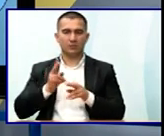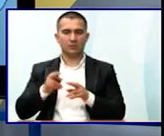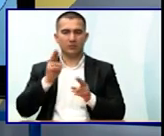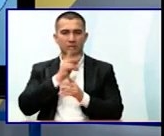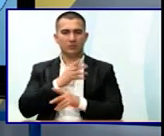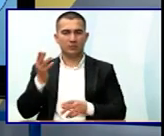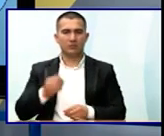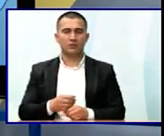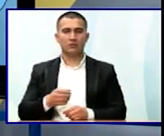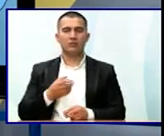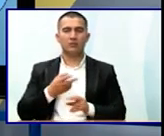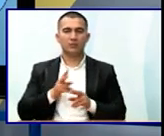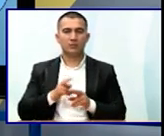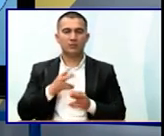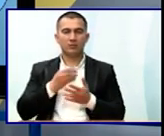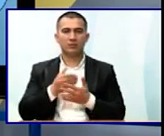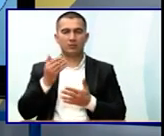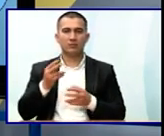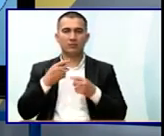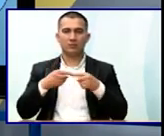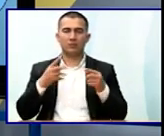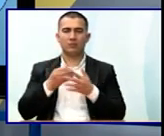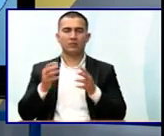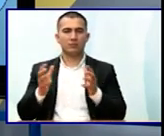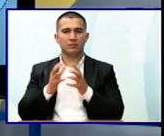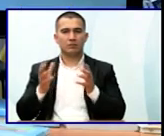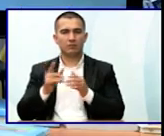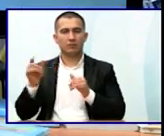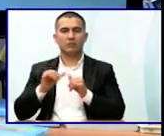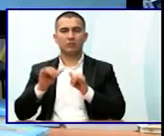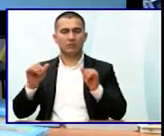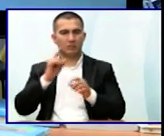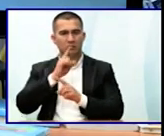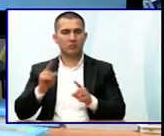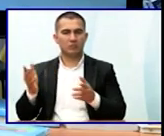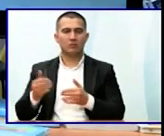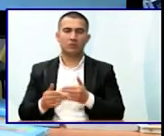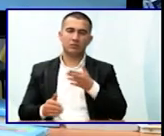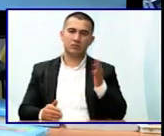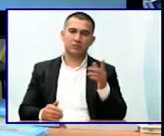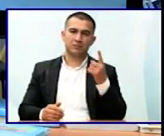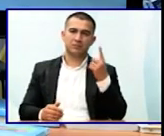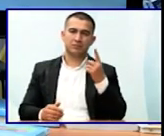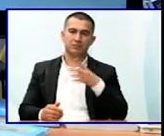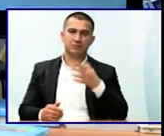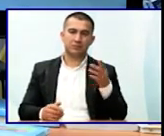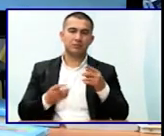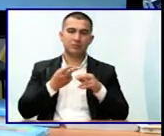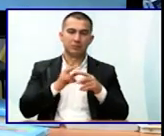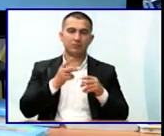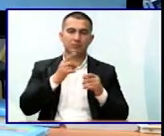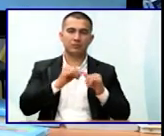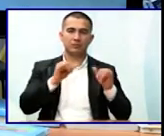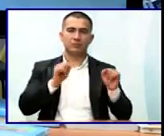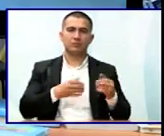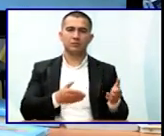ham terak o'simligi parxish usulda ko'paytirilmaydi. Ana endi ikkinchi topshiriqqa